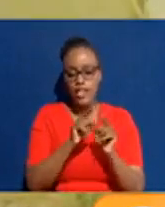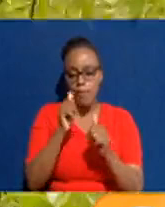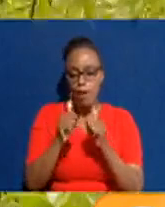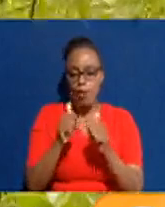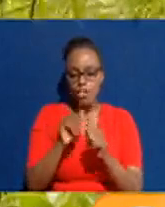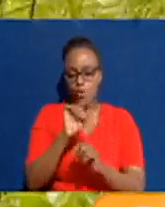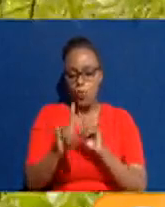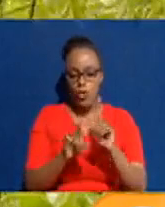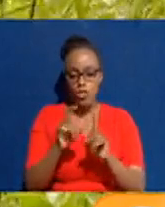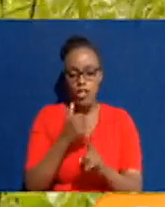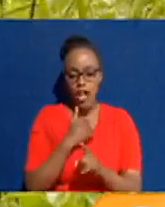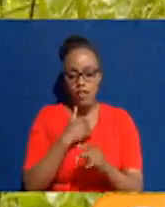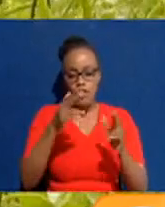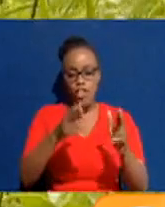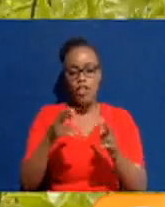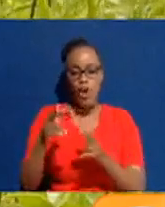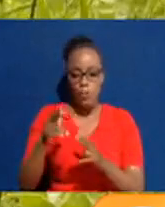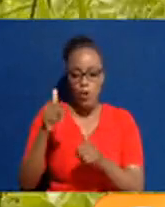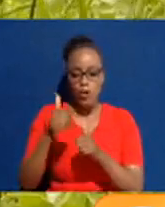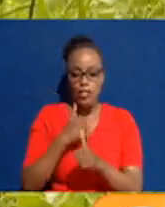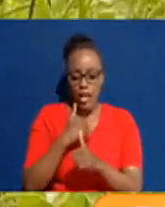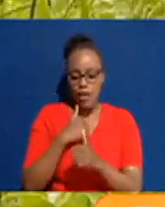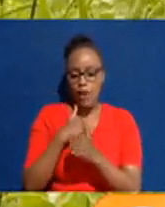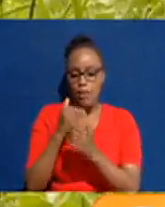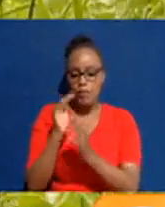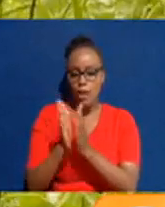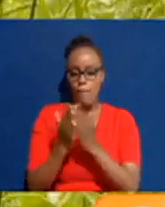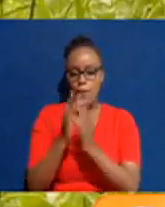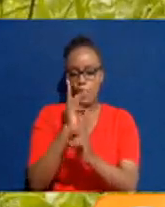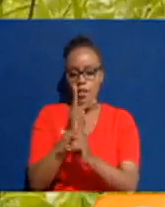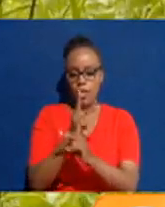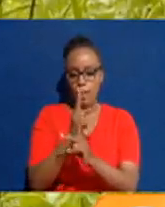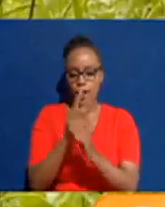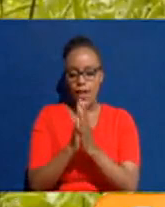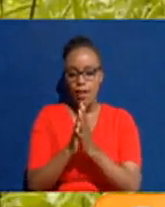equations. Normal bookkeeping and with that,